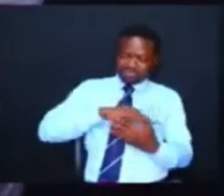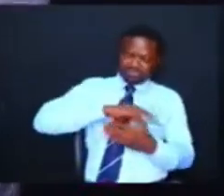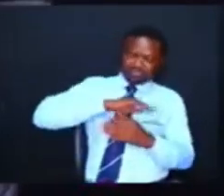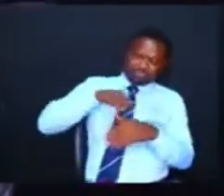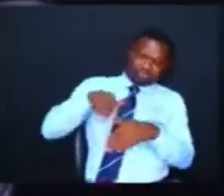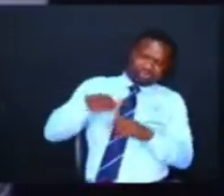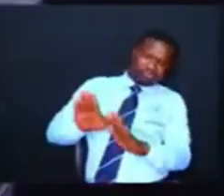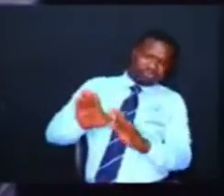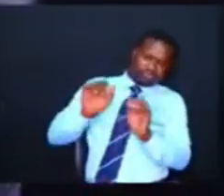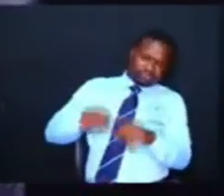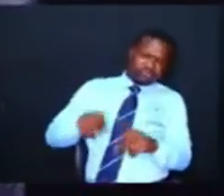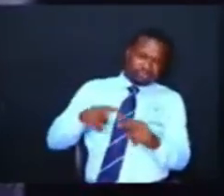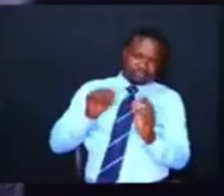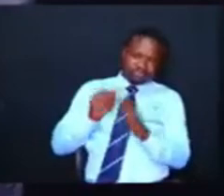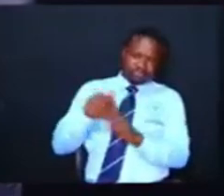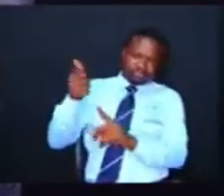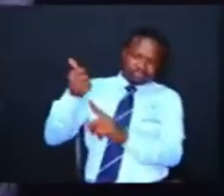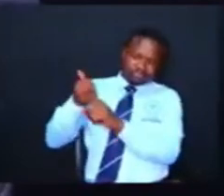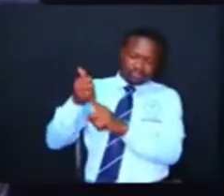weighed